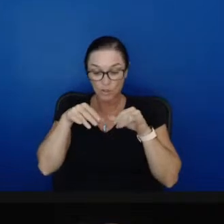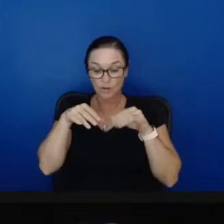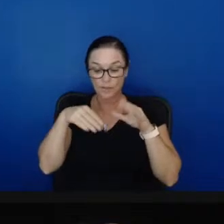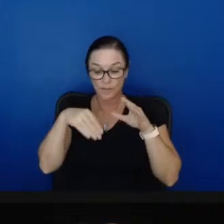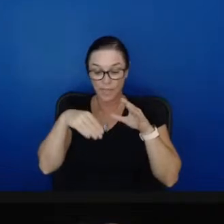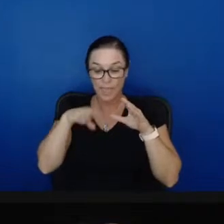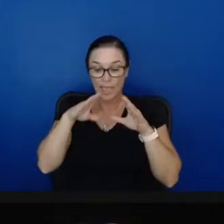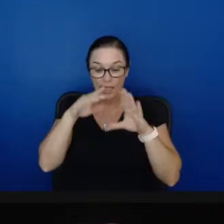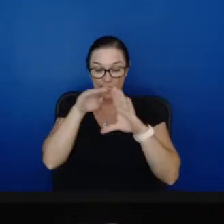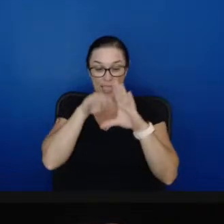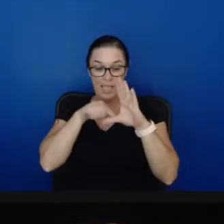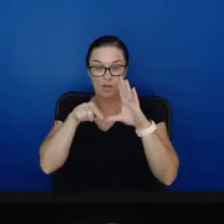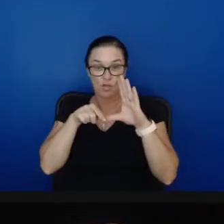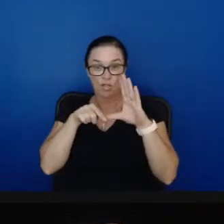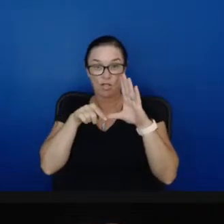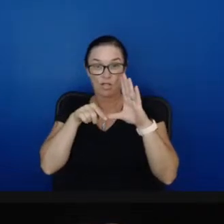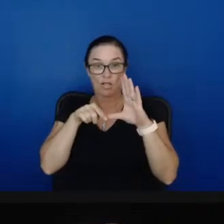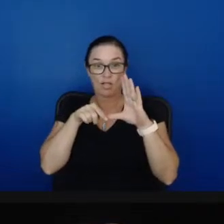to